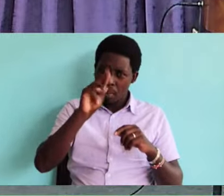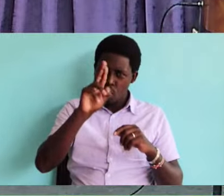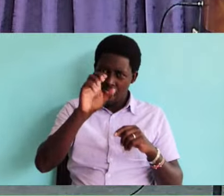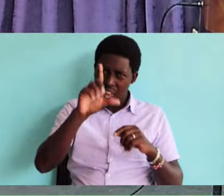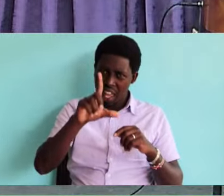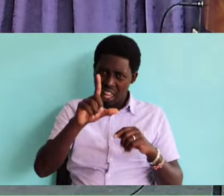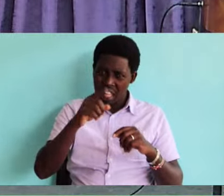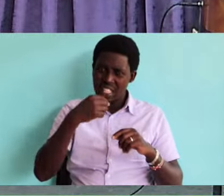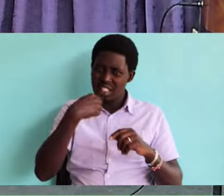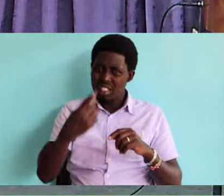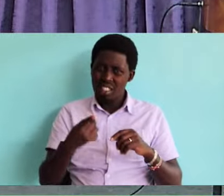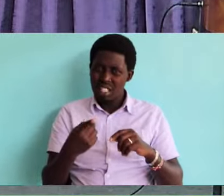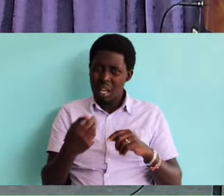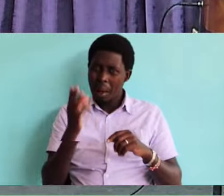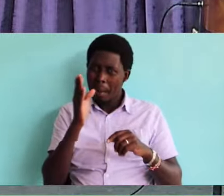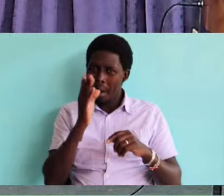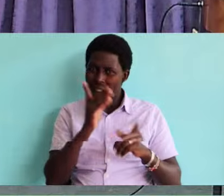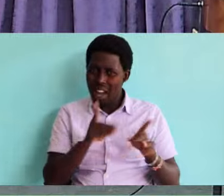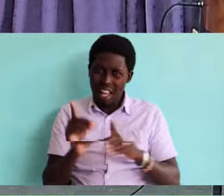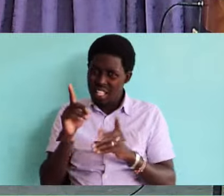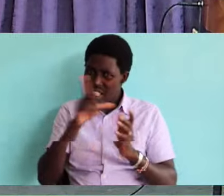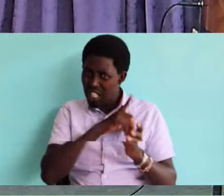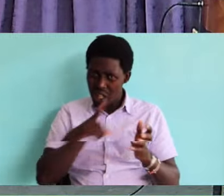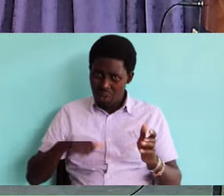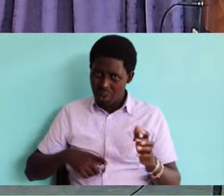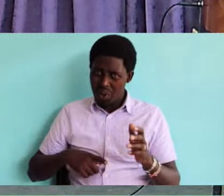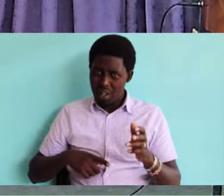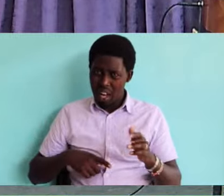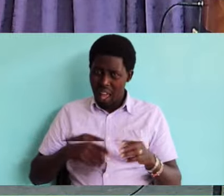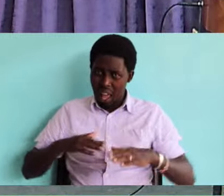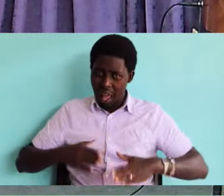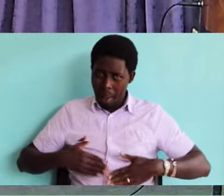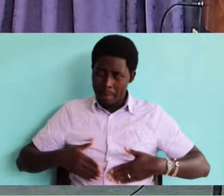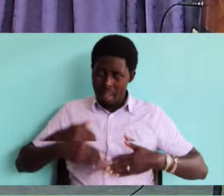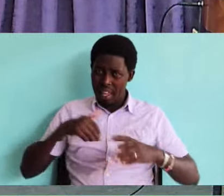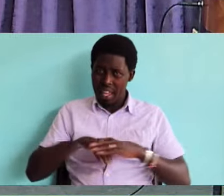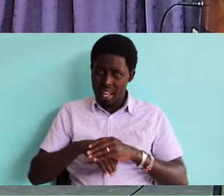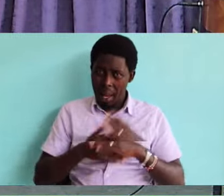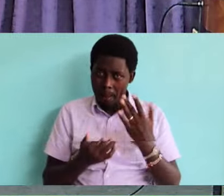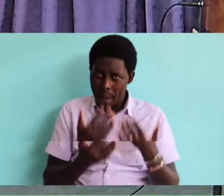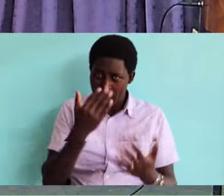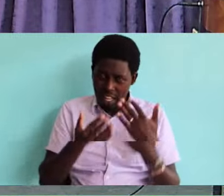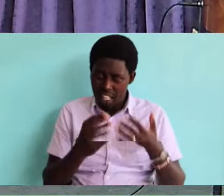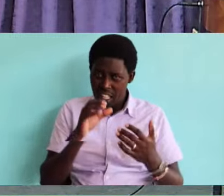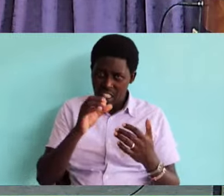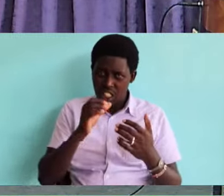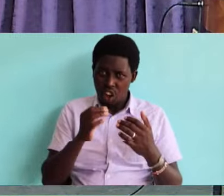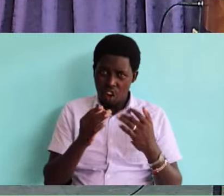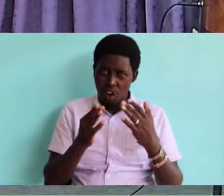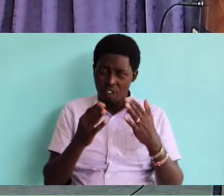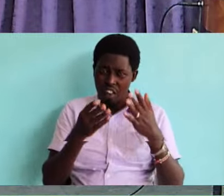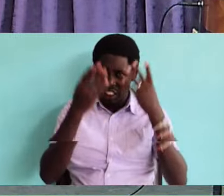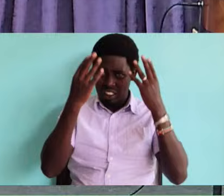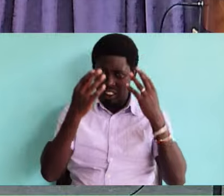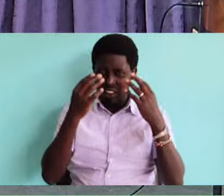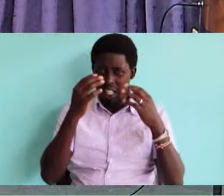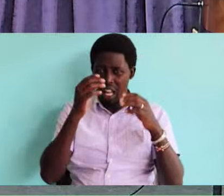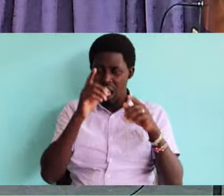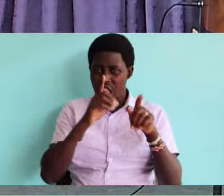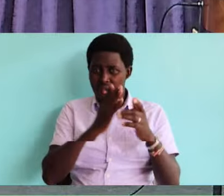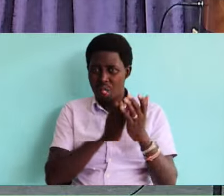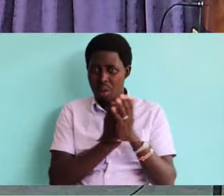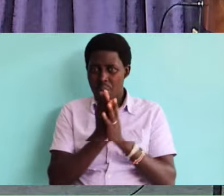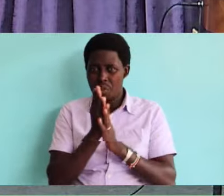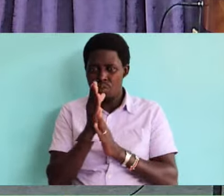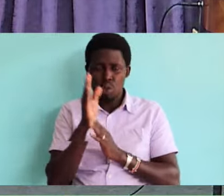does the Lord delight in burnt offerings and sacrifices as much as in obeying the Lord? To obey is